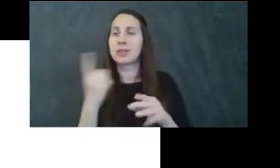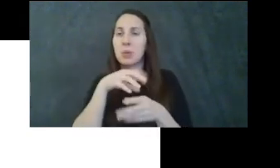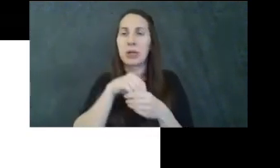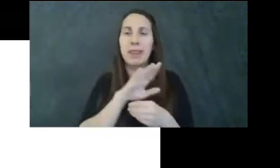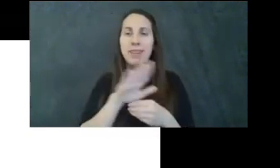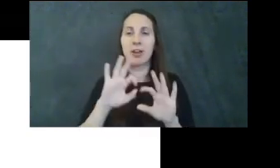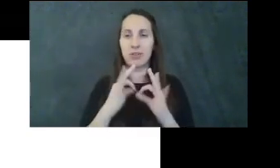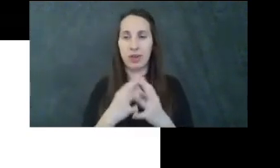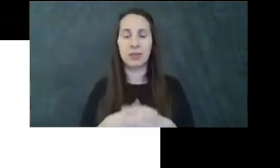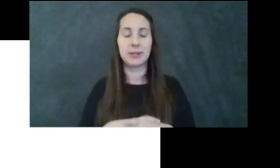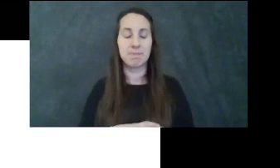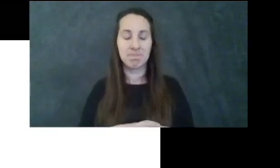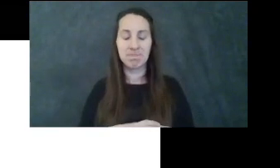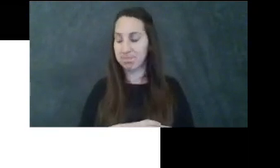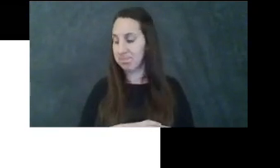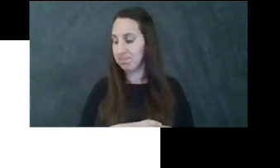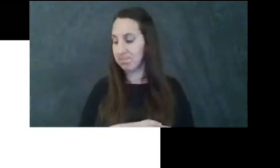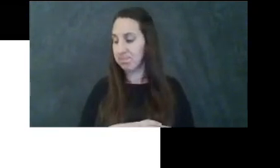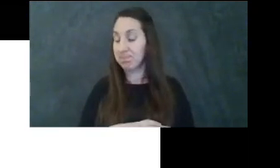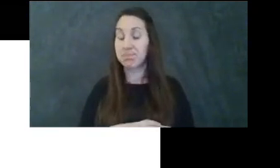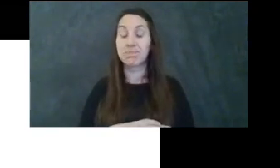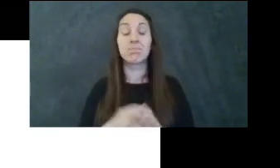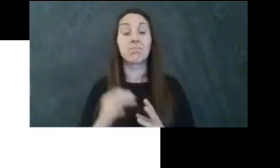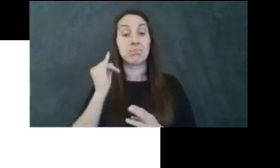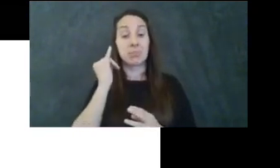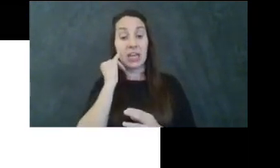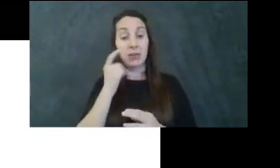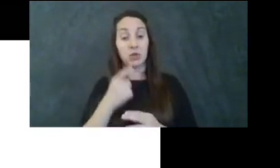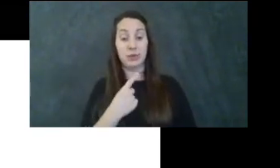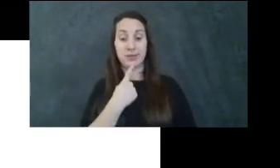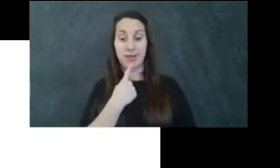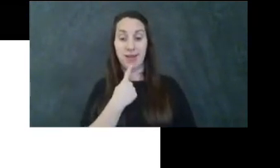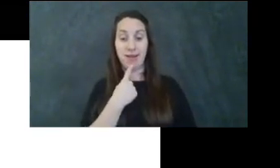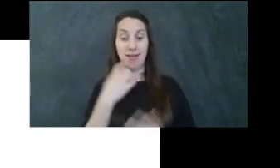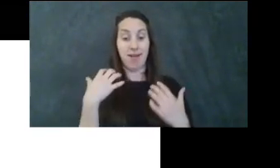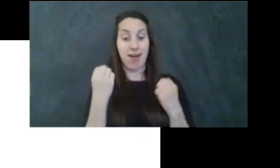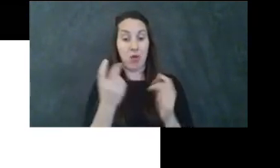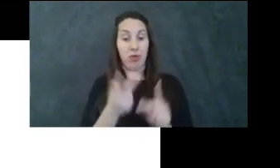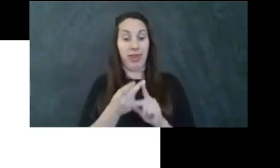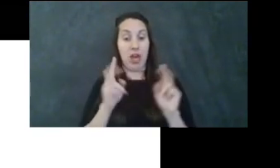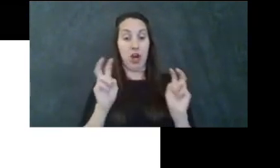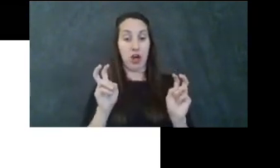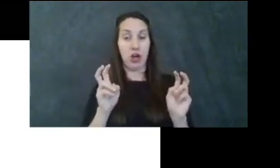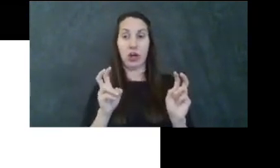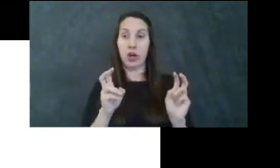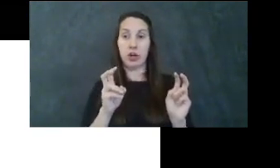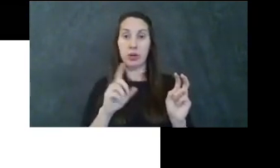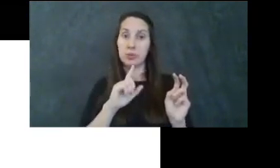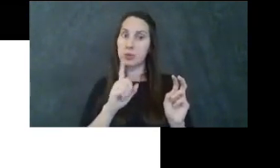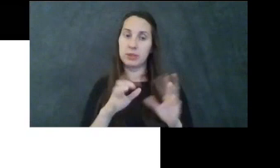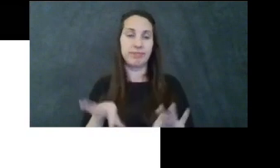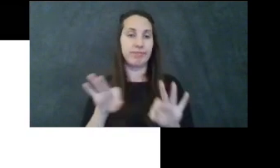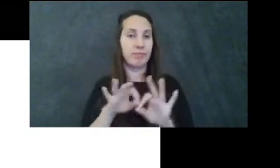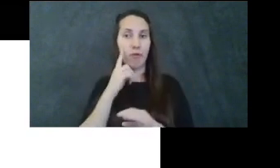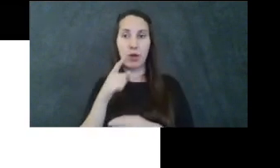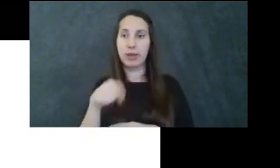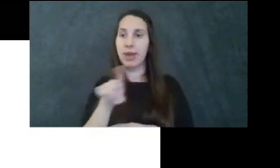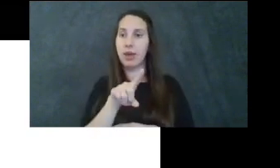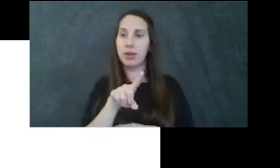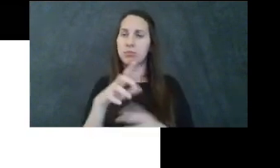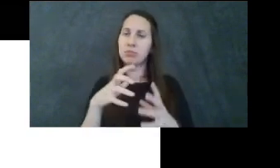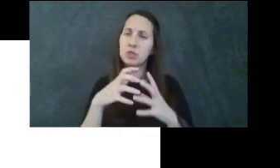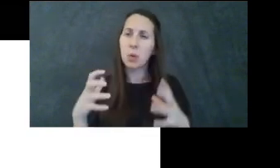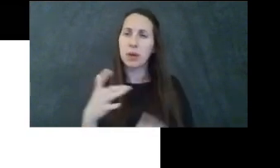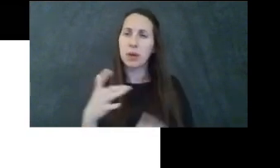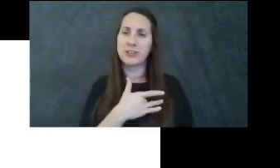for them, when you said healthcare, this was about healthcare costs. People were in so much pain on